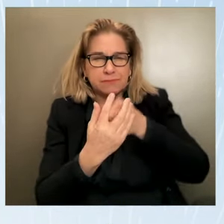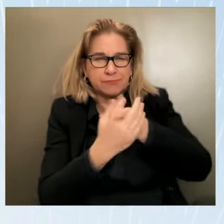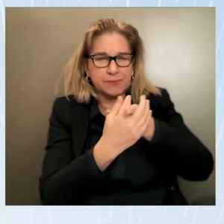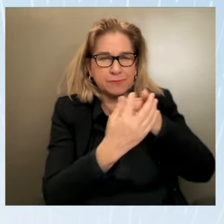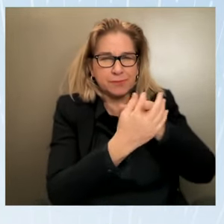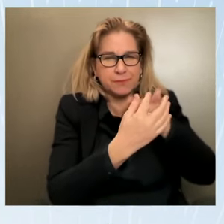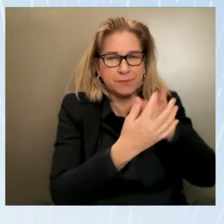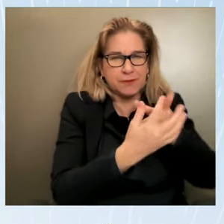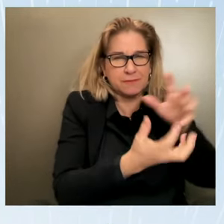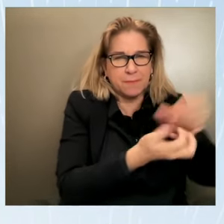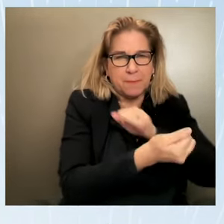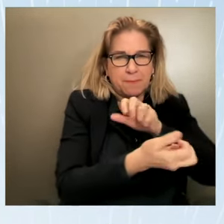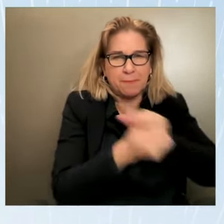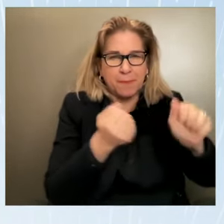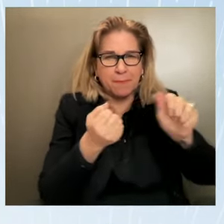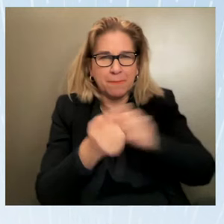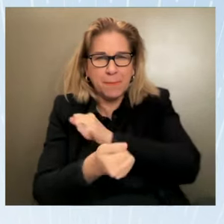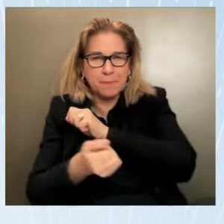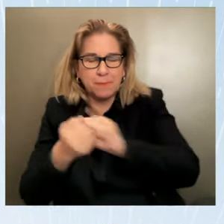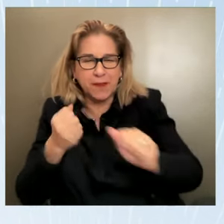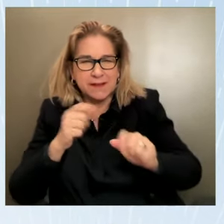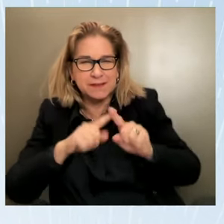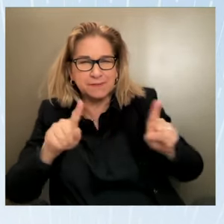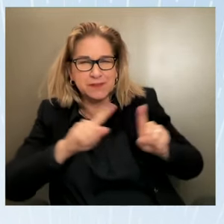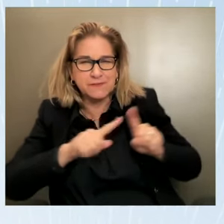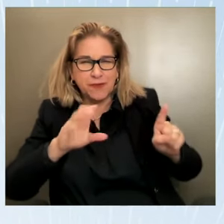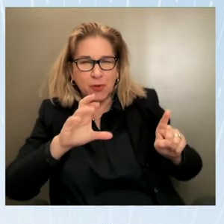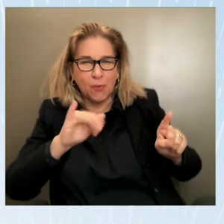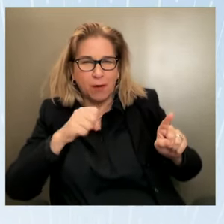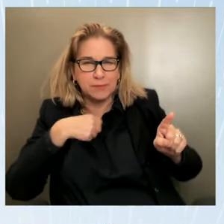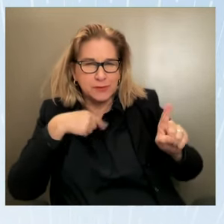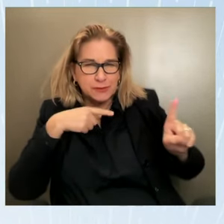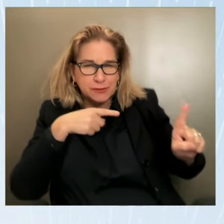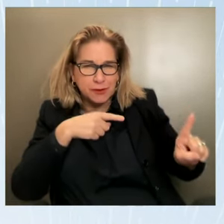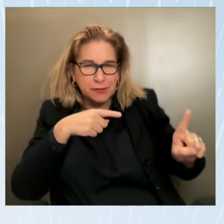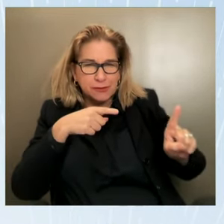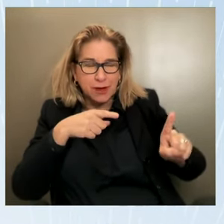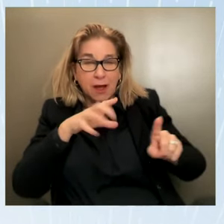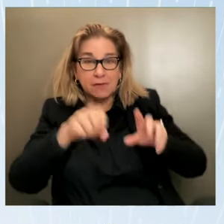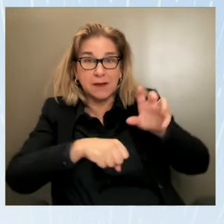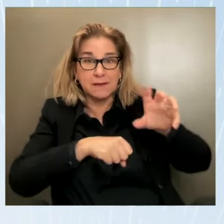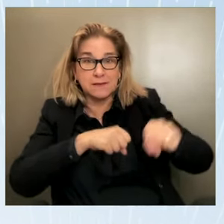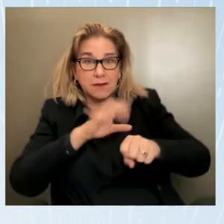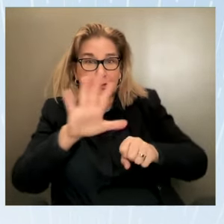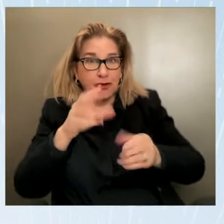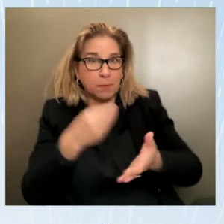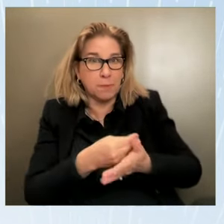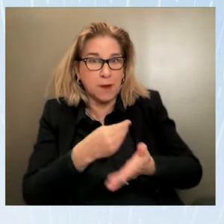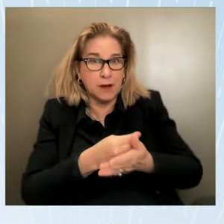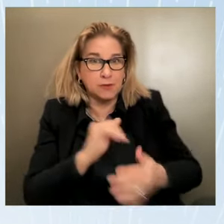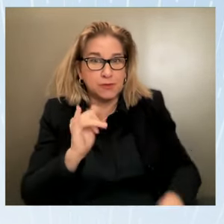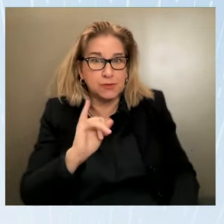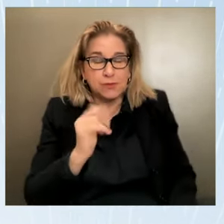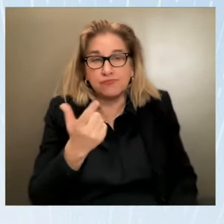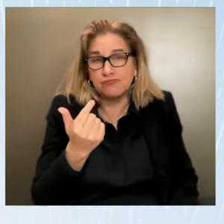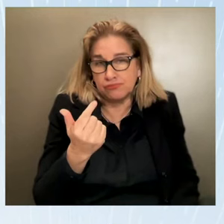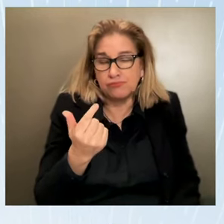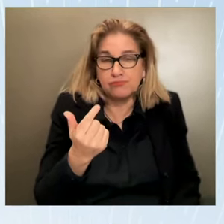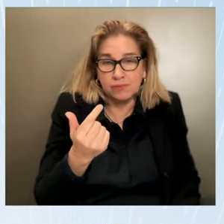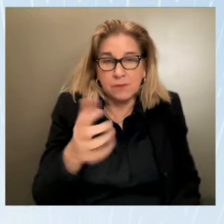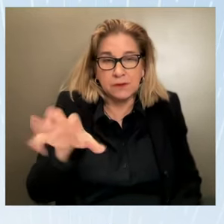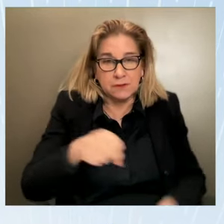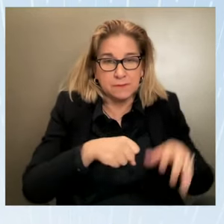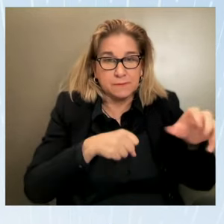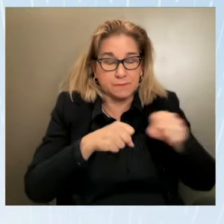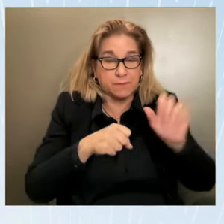referenced, by seizing their ill-gotten proceeds and assets, and most importantly, making sure that we always keep